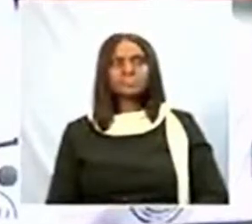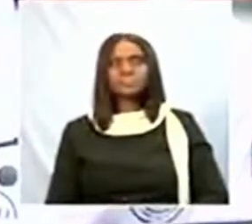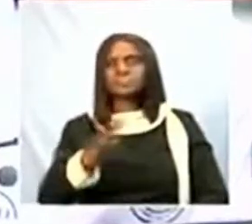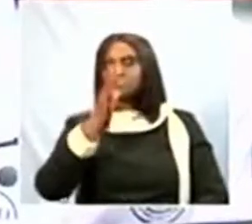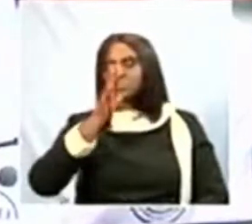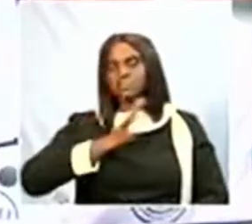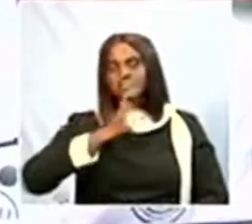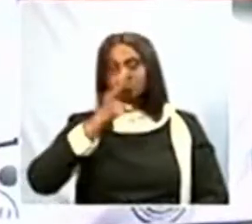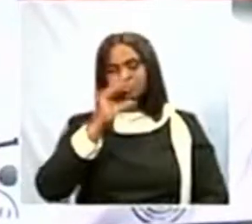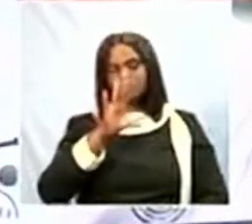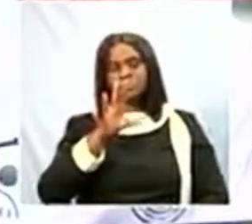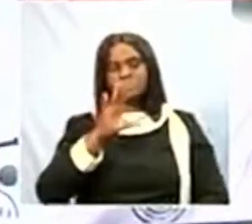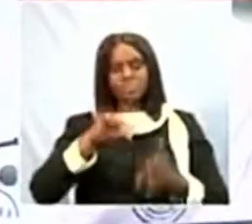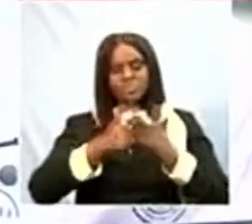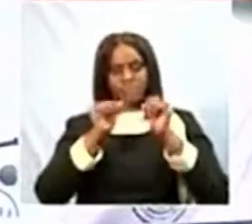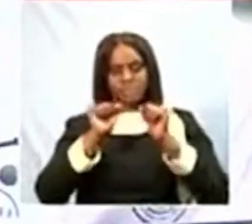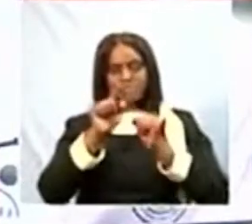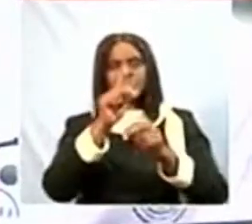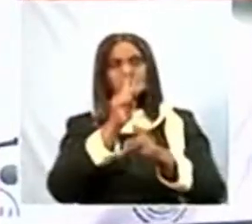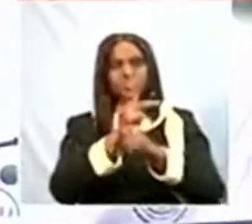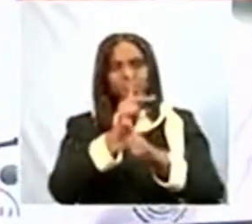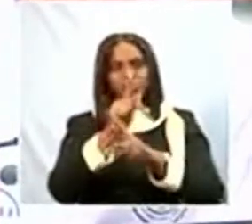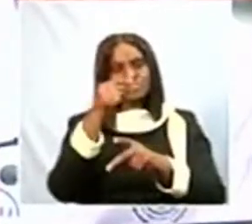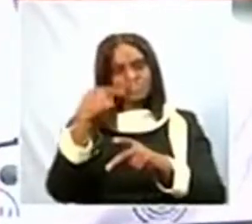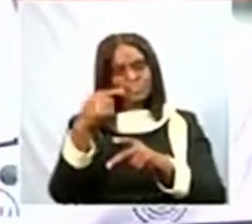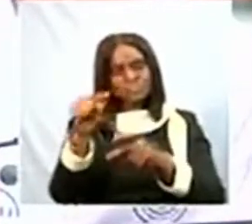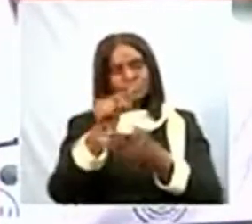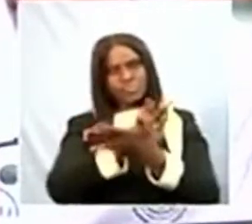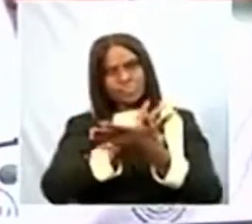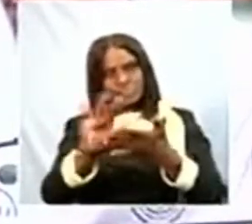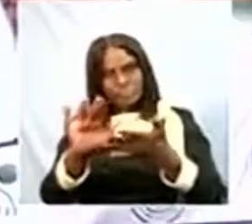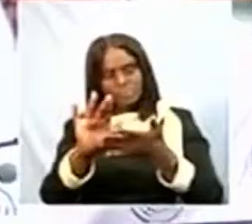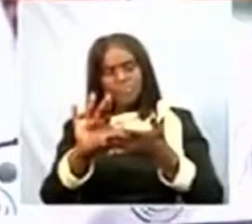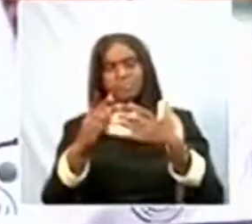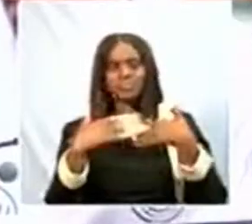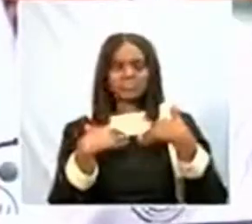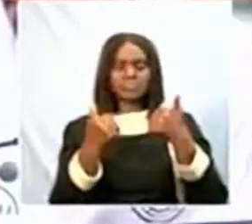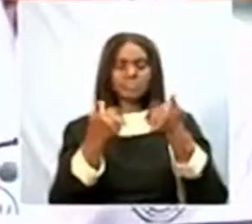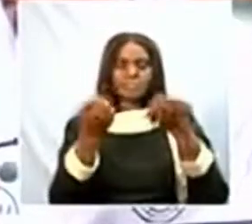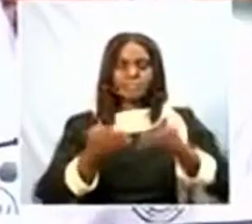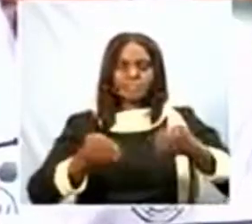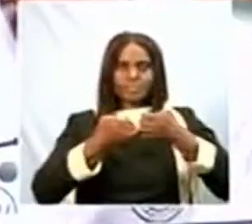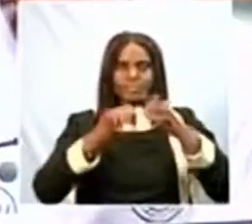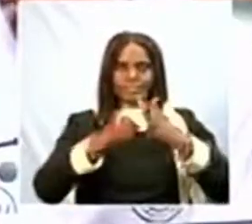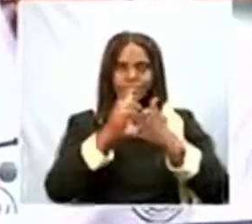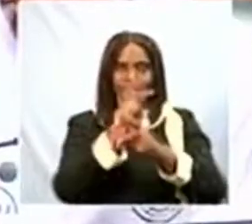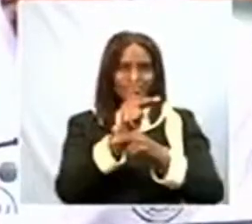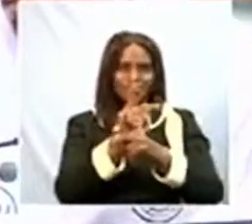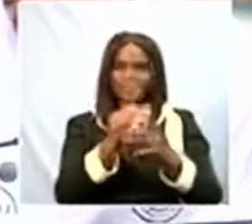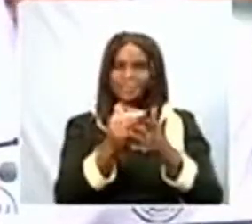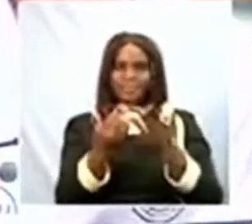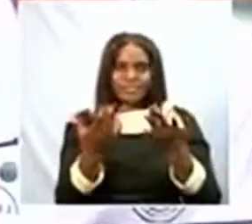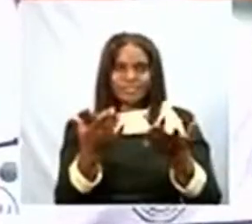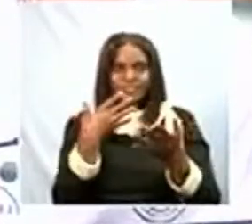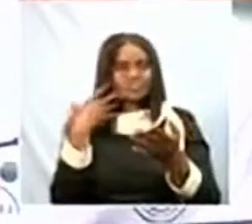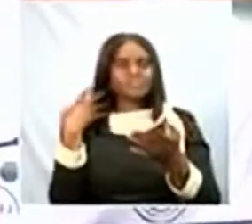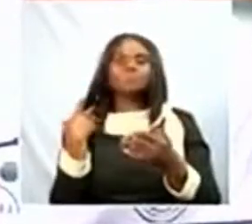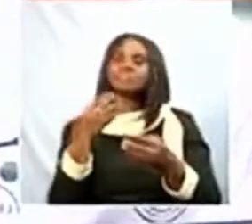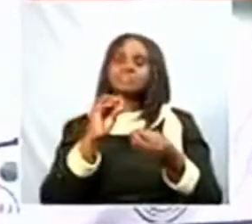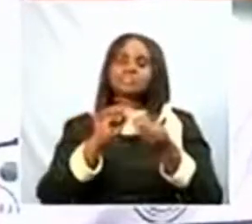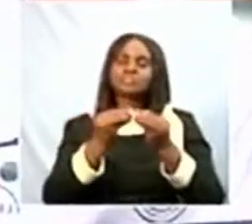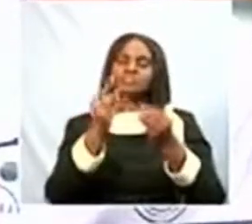Madam Speaker, how can we maintain a clean, green, and healthy environment? Number